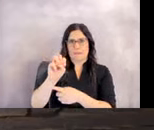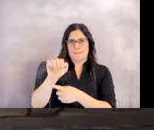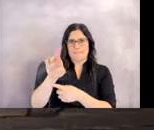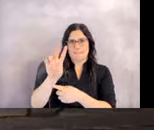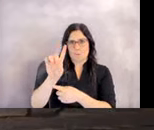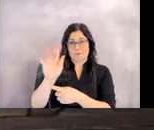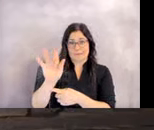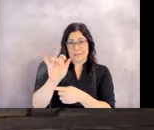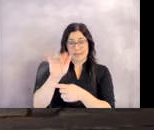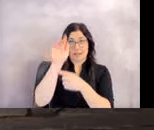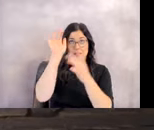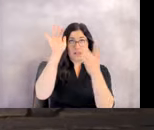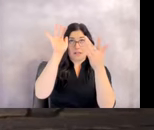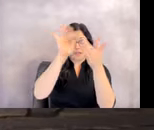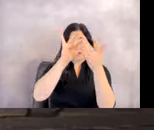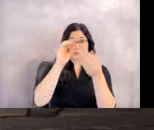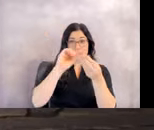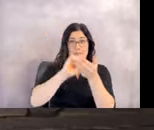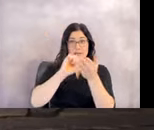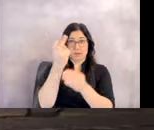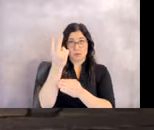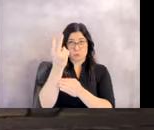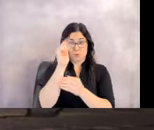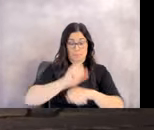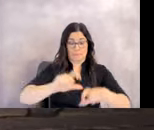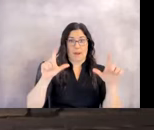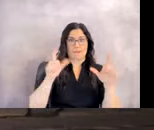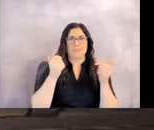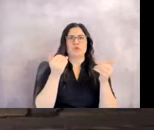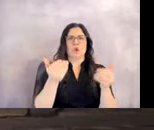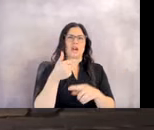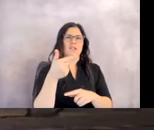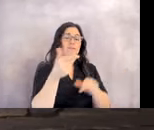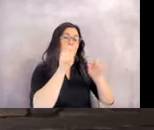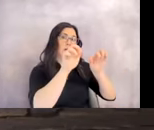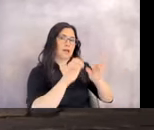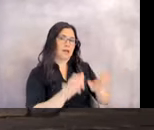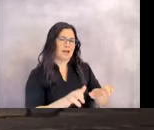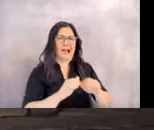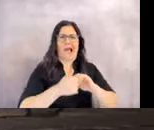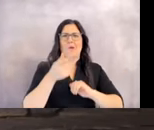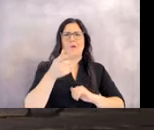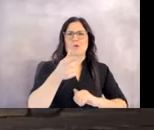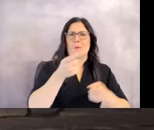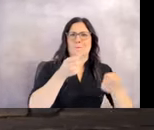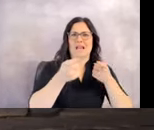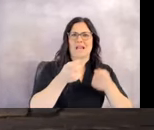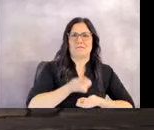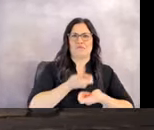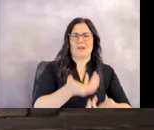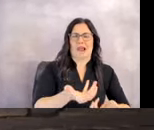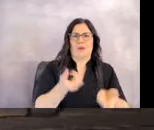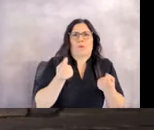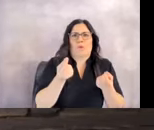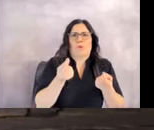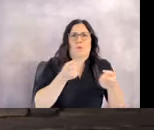can toggle to page 2. And I want us to really get real